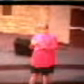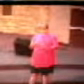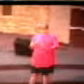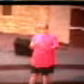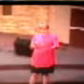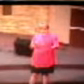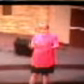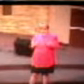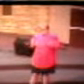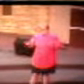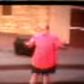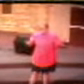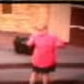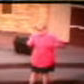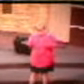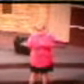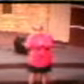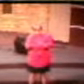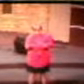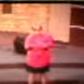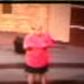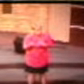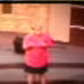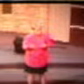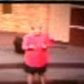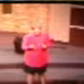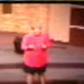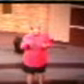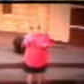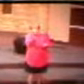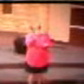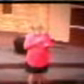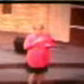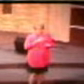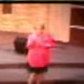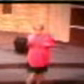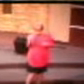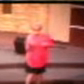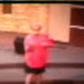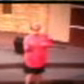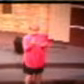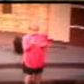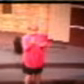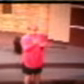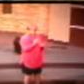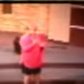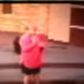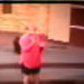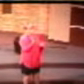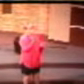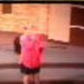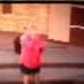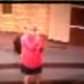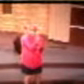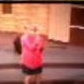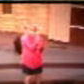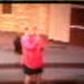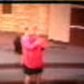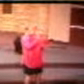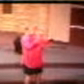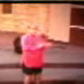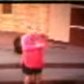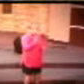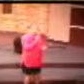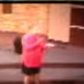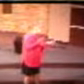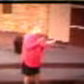We're huddled up. We say, well, what are we going to do? And Billy said to us, Billy, our guest, our one guest, said to us, well, you